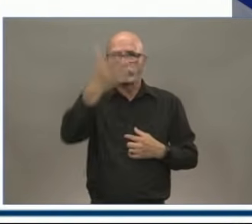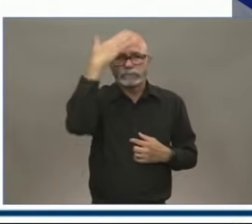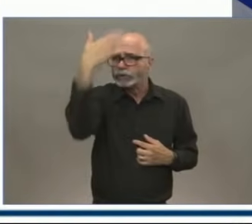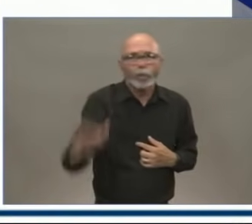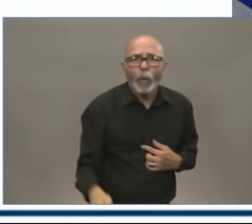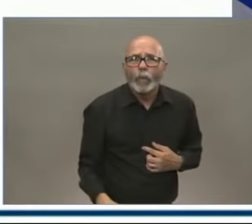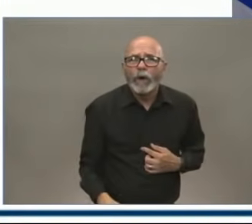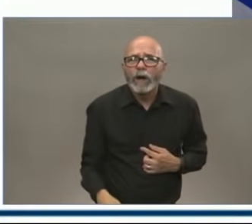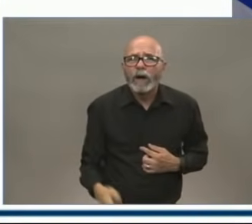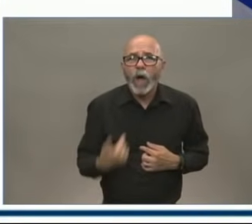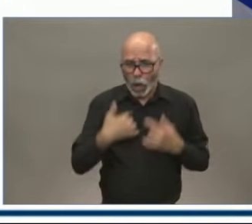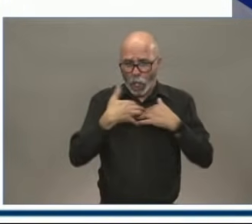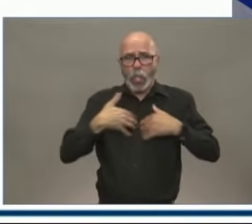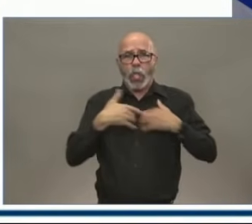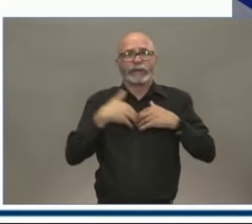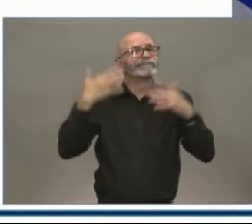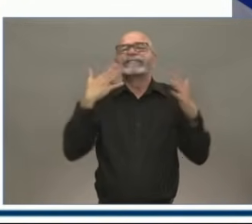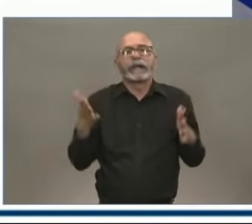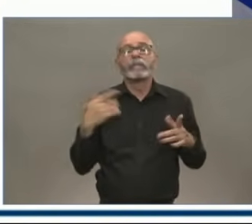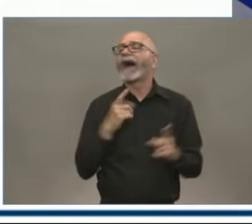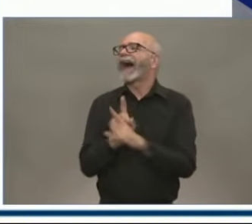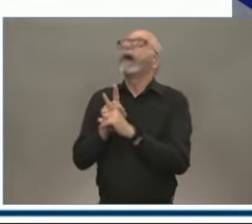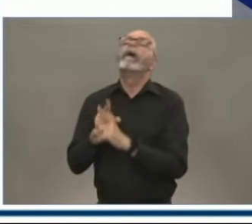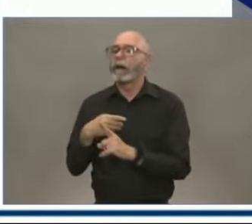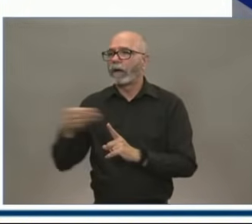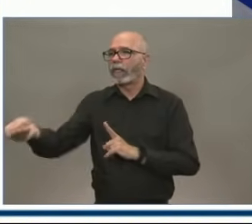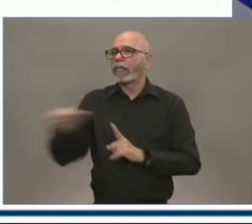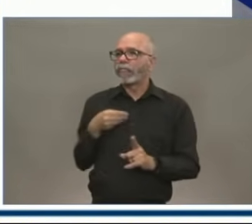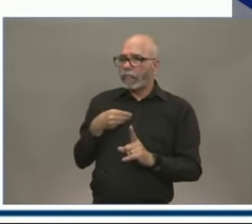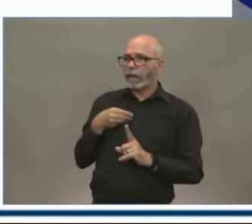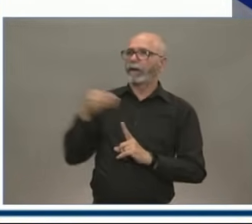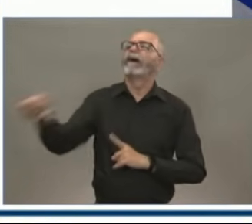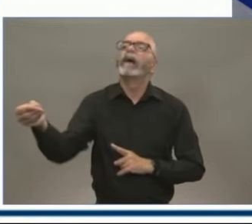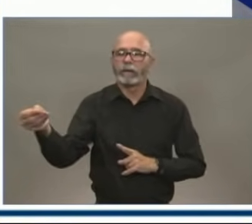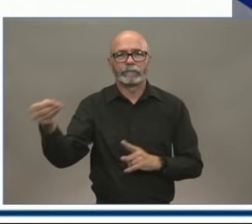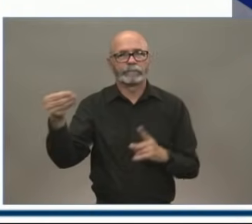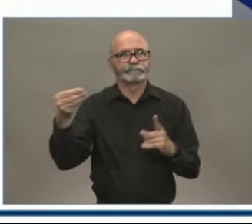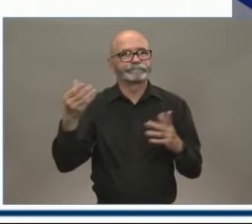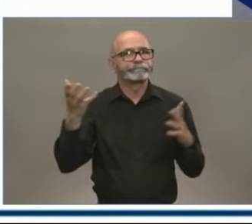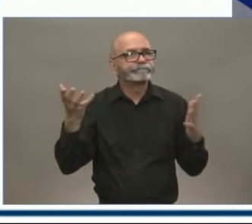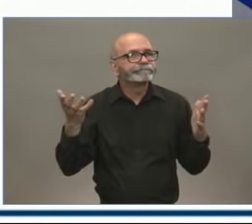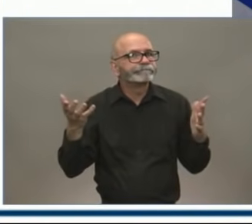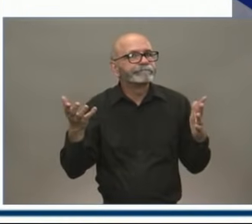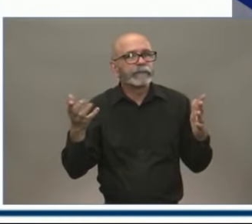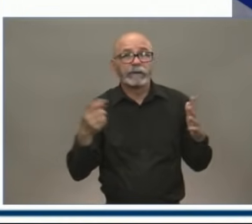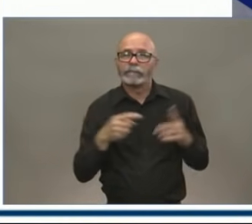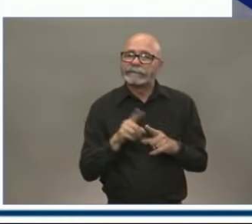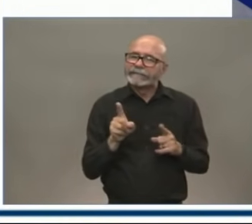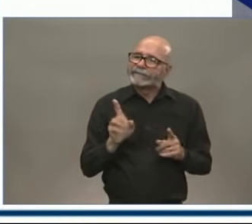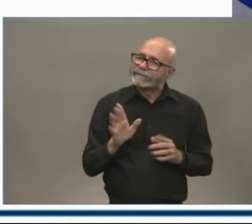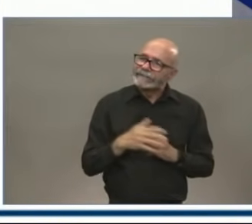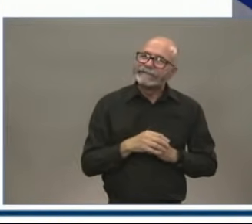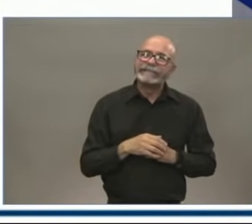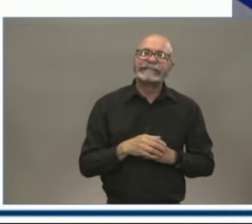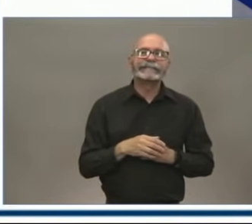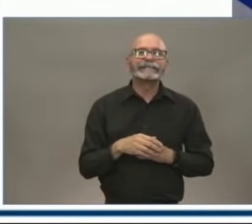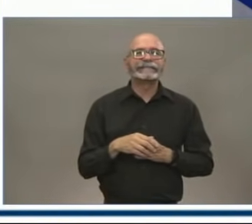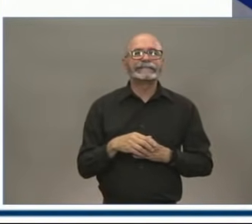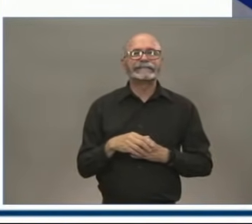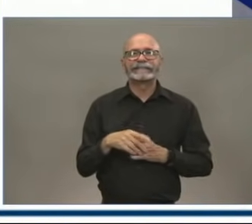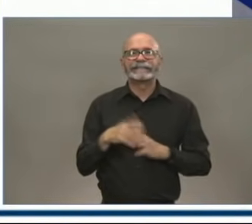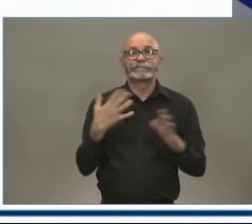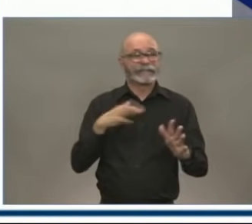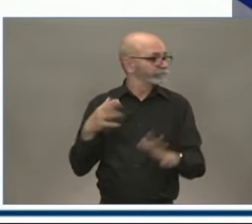on to someone who might have other underlying health issues. But to go back to the beginning of your question, knock on wood. We stay awake,